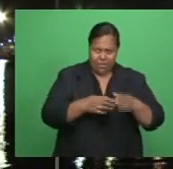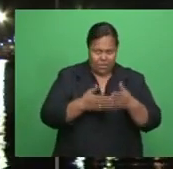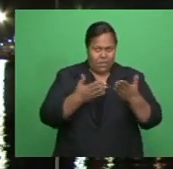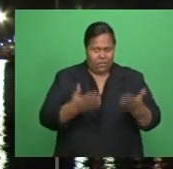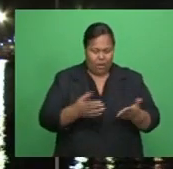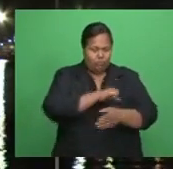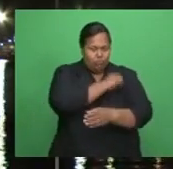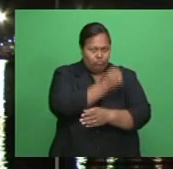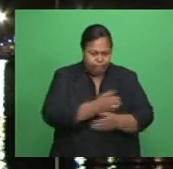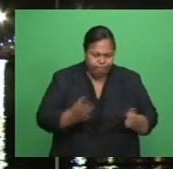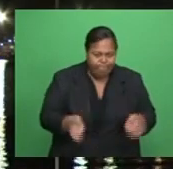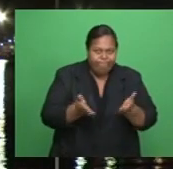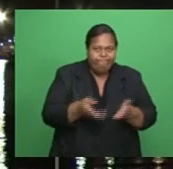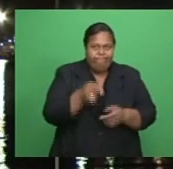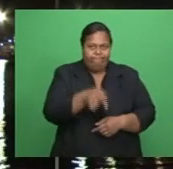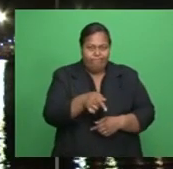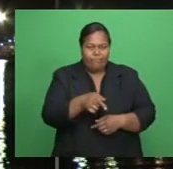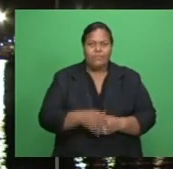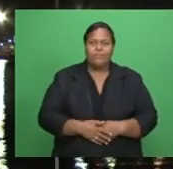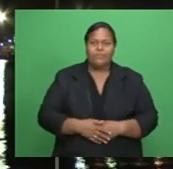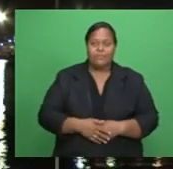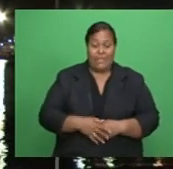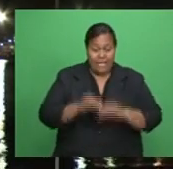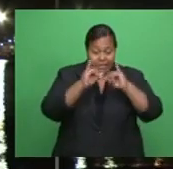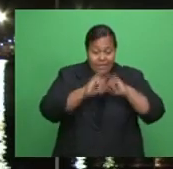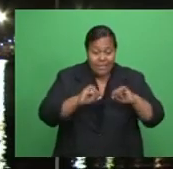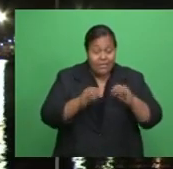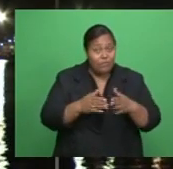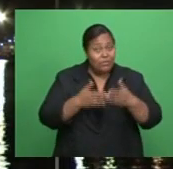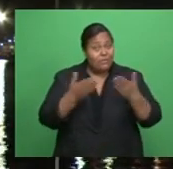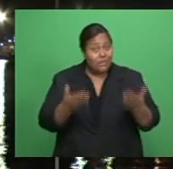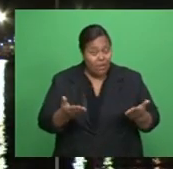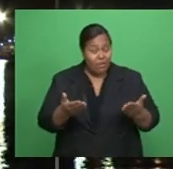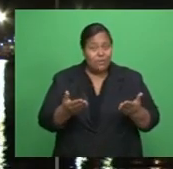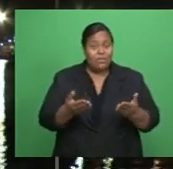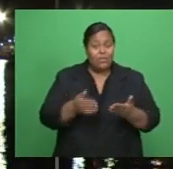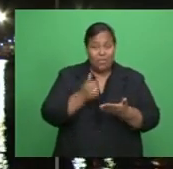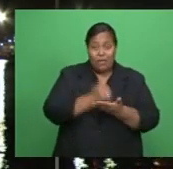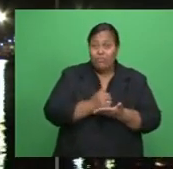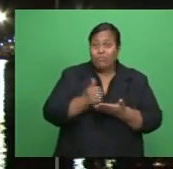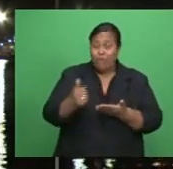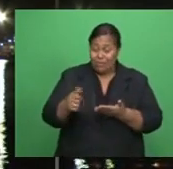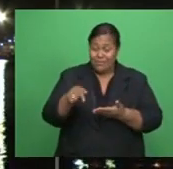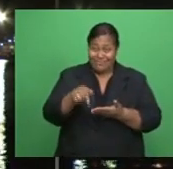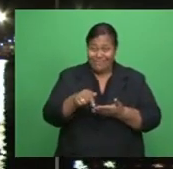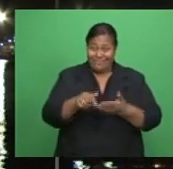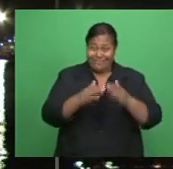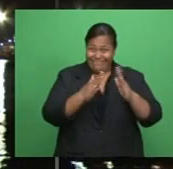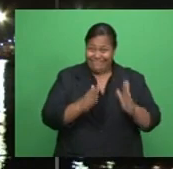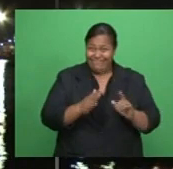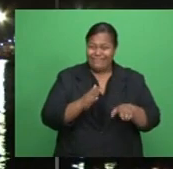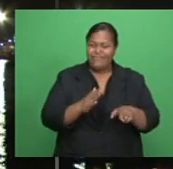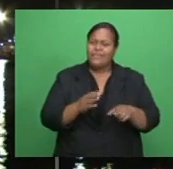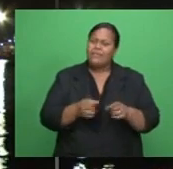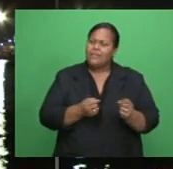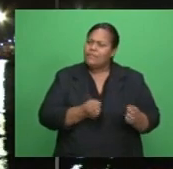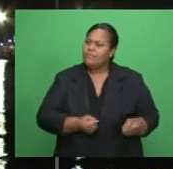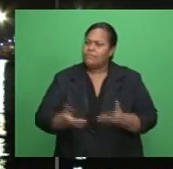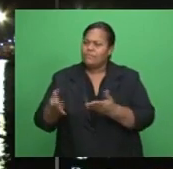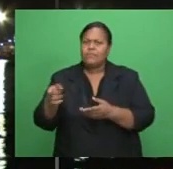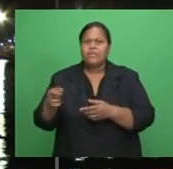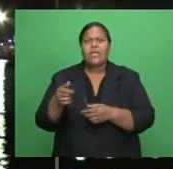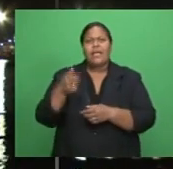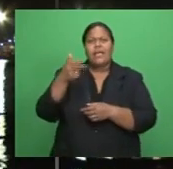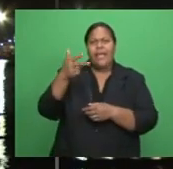practices. As part of its preliminary investigation, the authority had referred certain homeowners and at least 8 staff to FICAC for allegedly